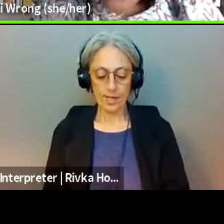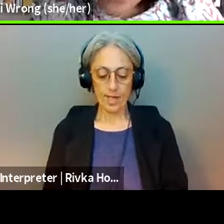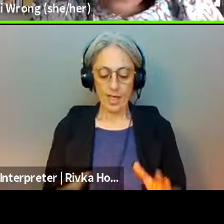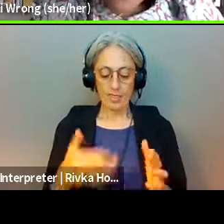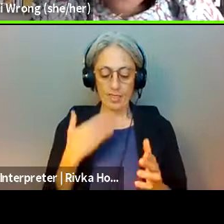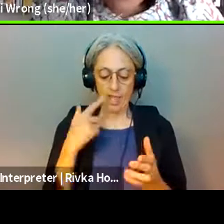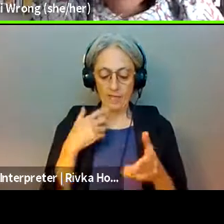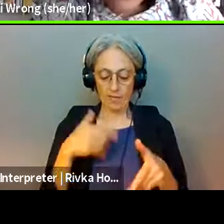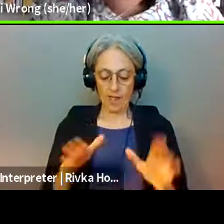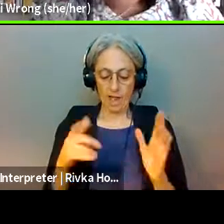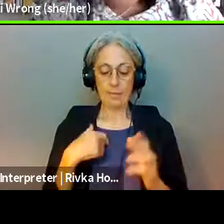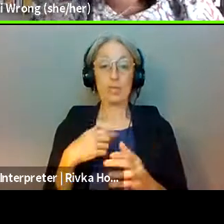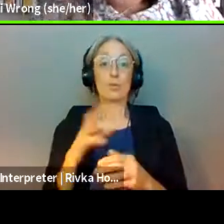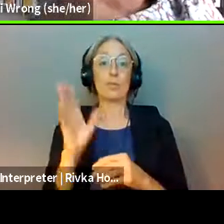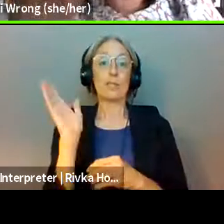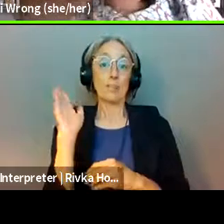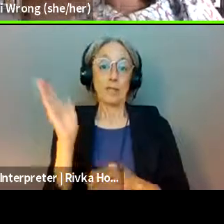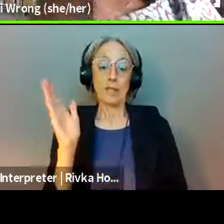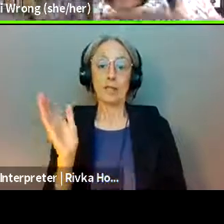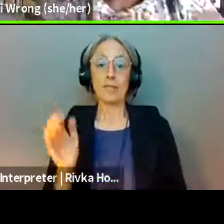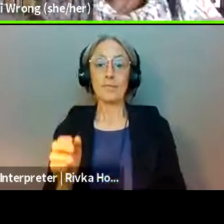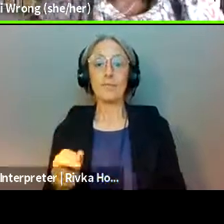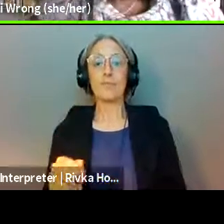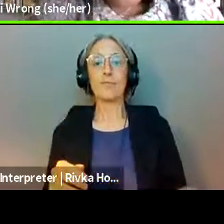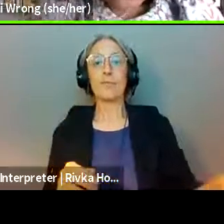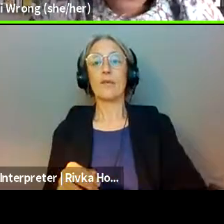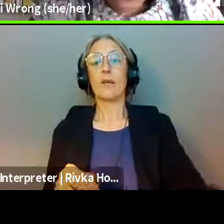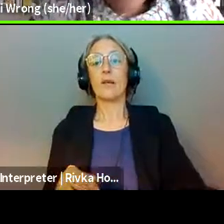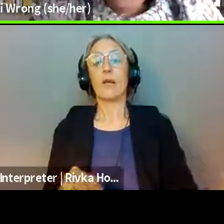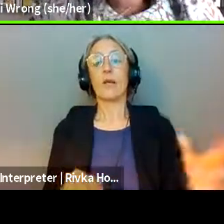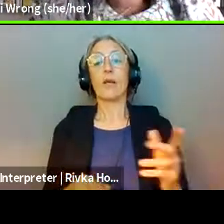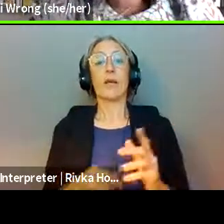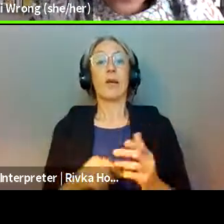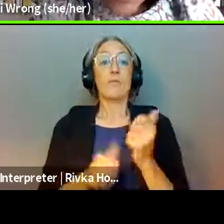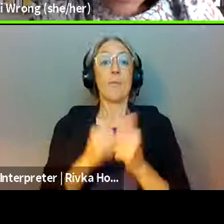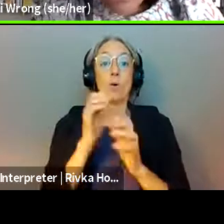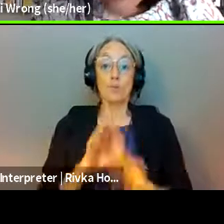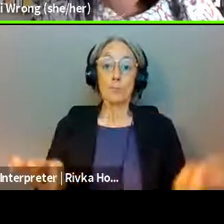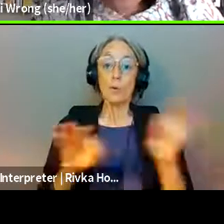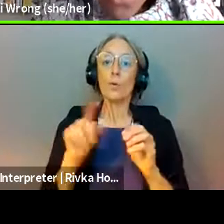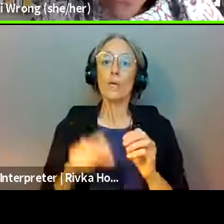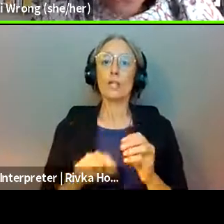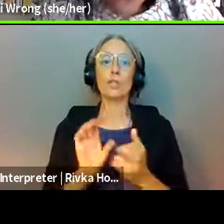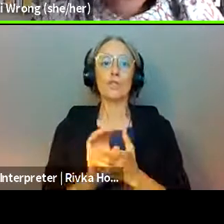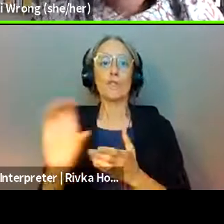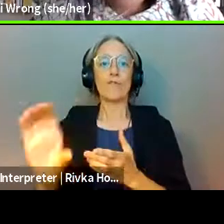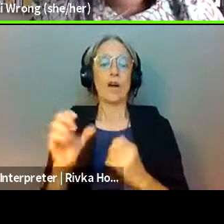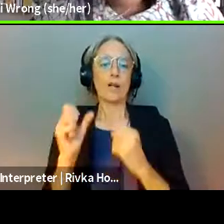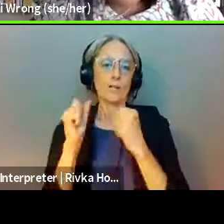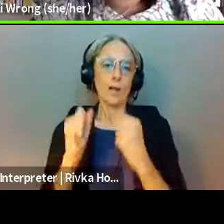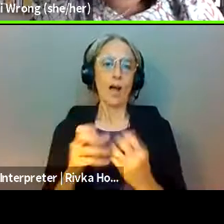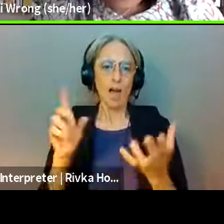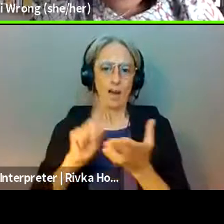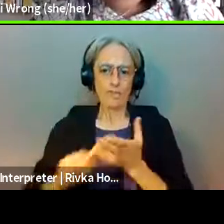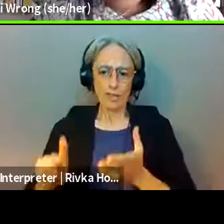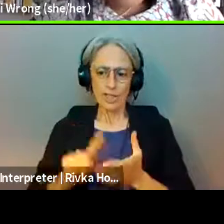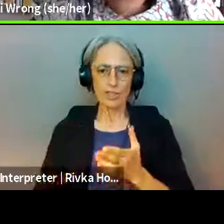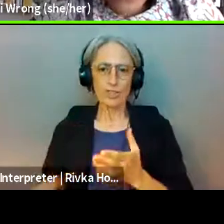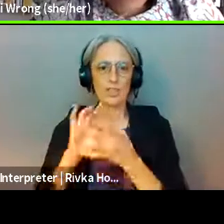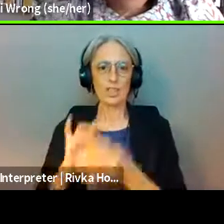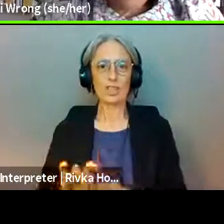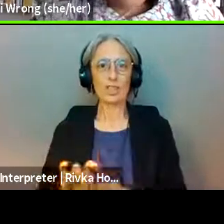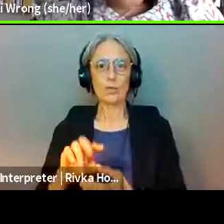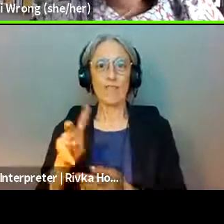I've been thinking about that. I mean, I think we first and foremost need to continue to fund robust research into this virus